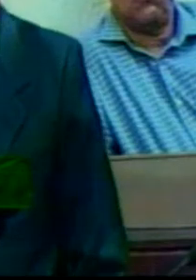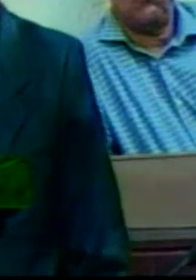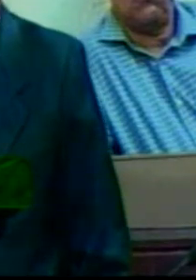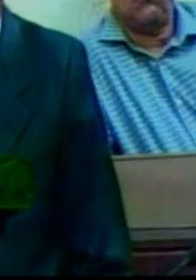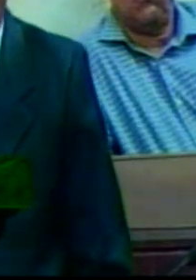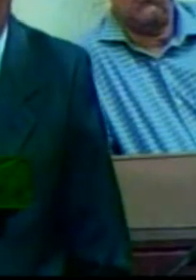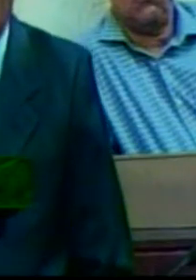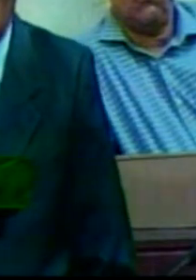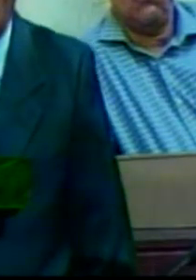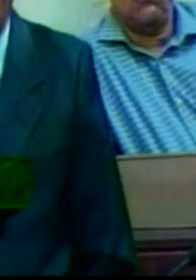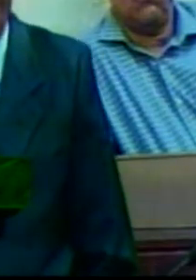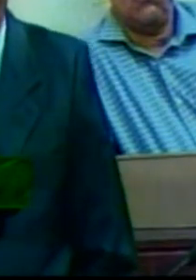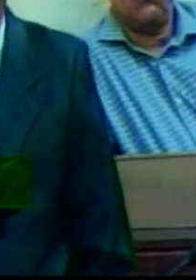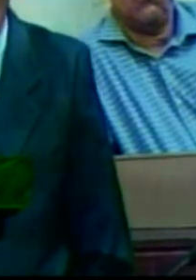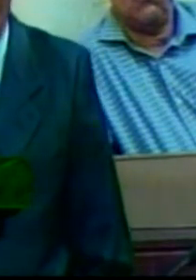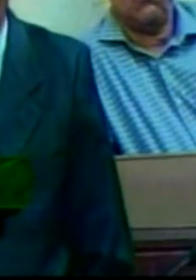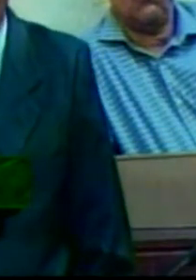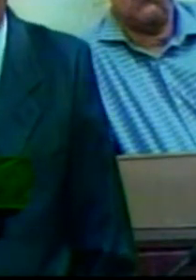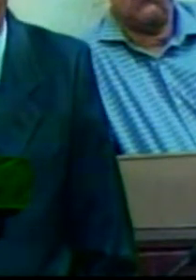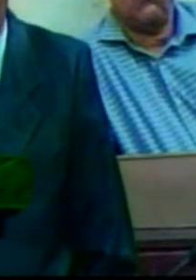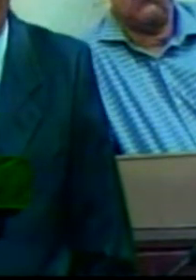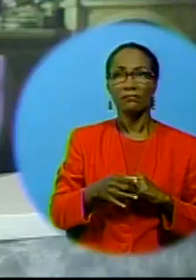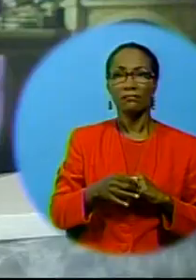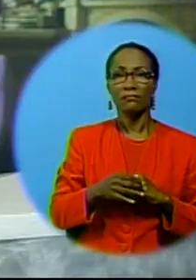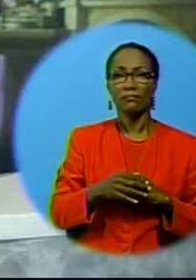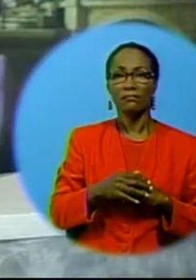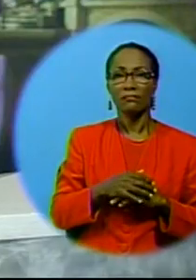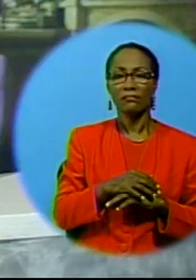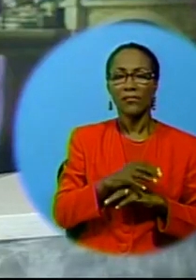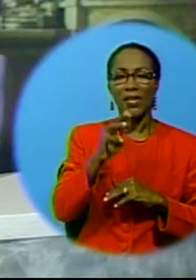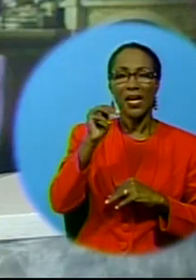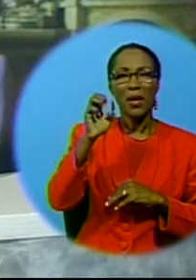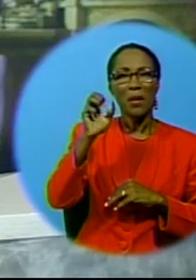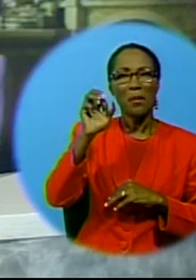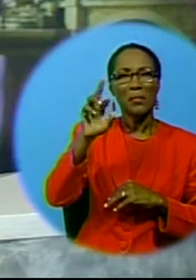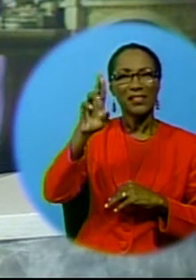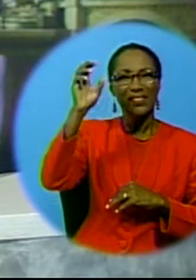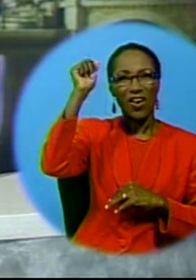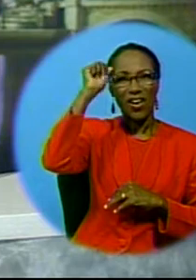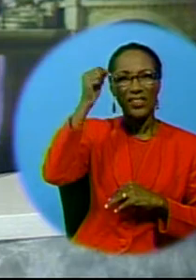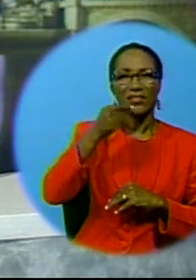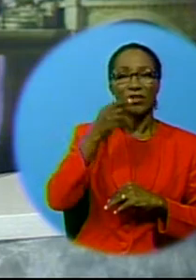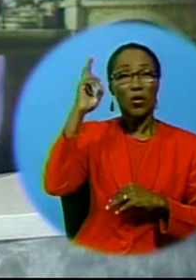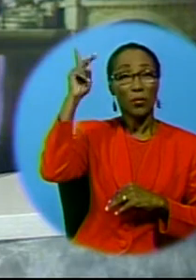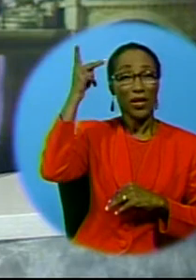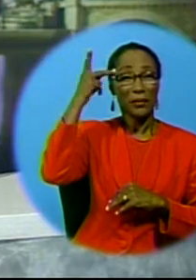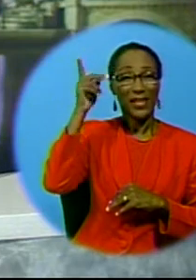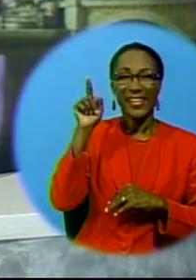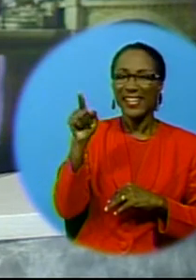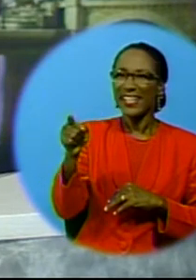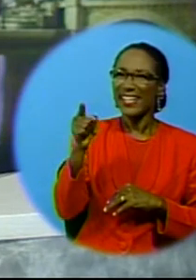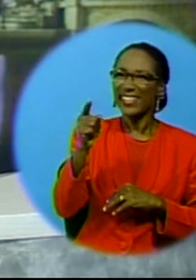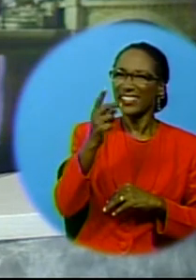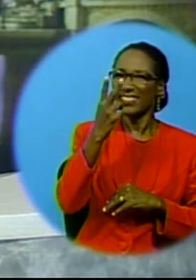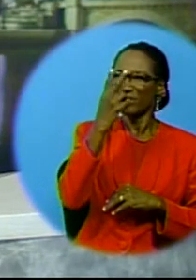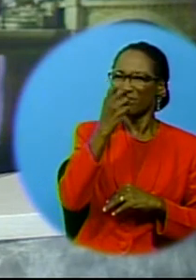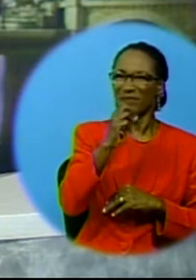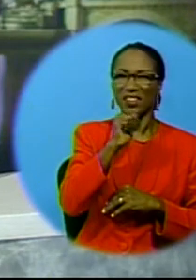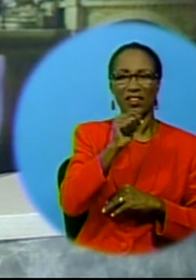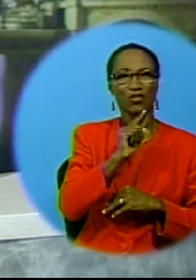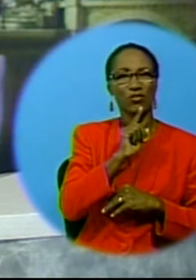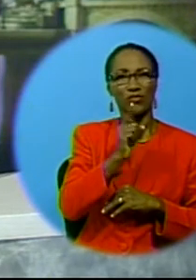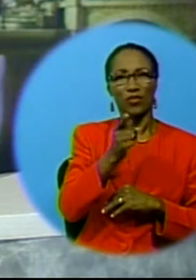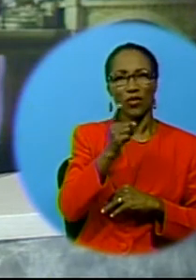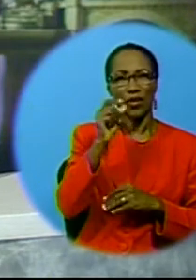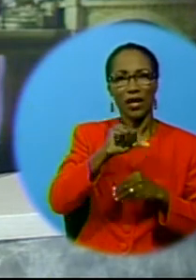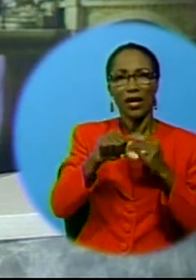at the hospital and these things, they will persist. Mr. Arthur told Parliament he's skeptical about government's ability to